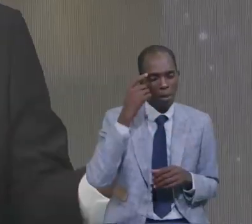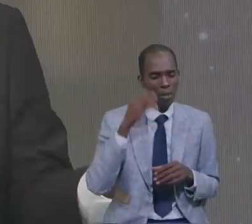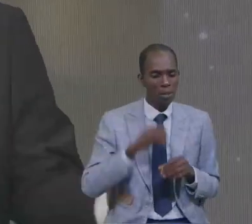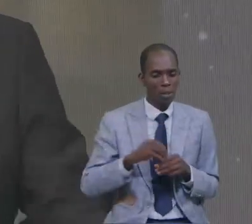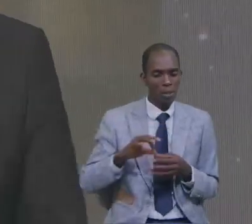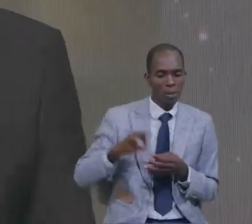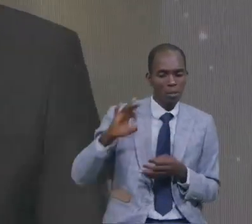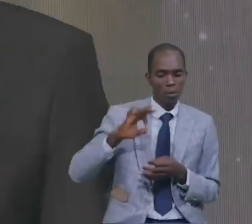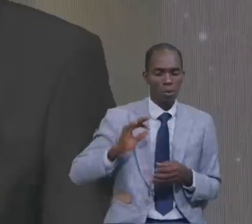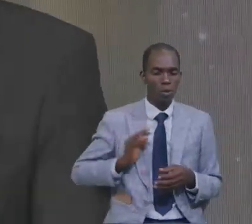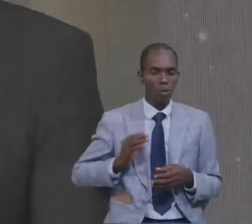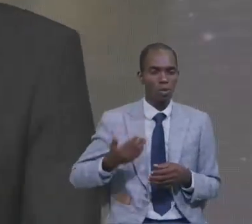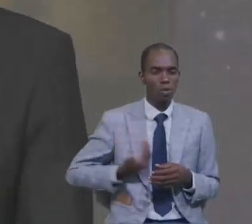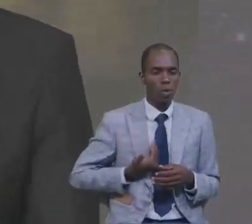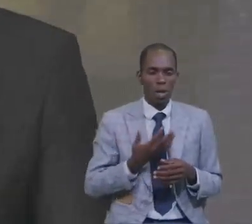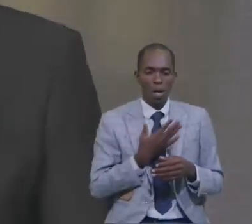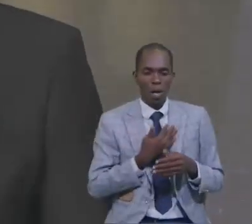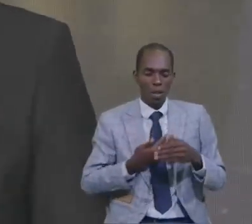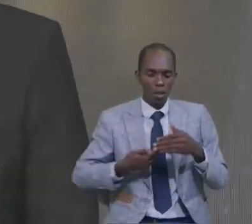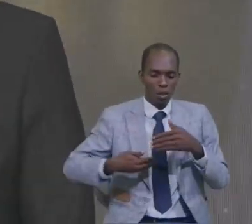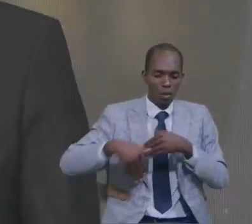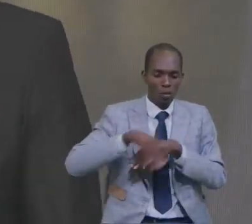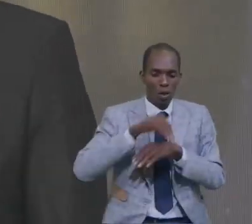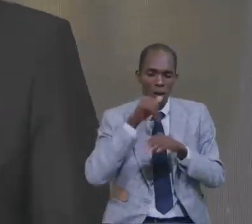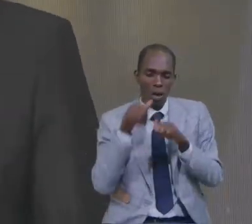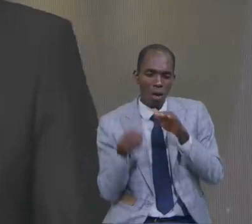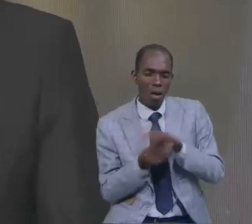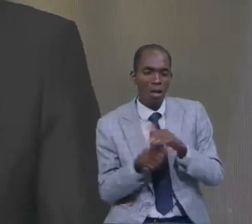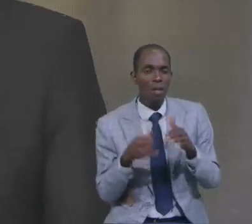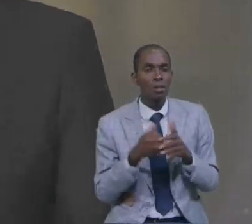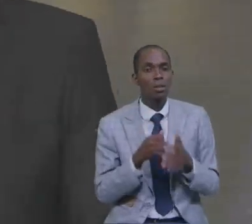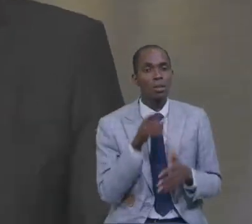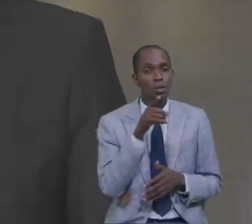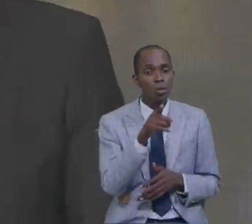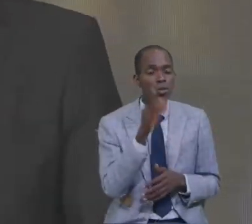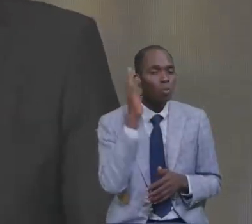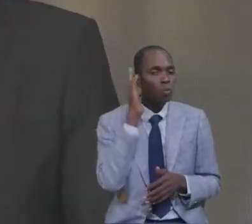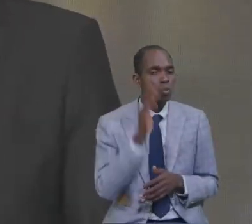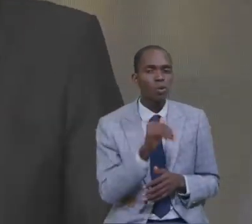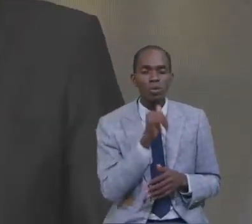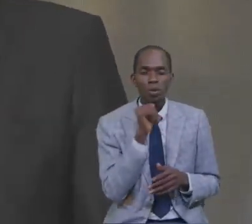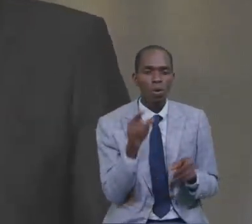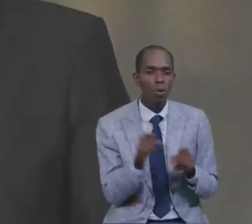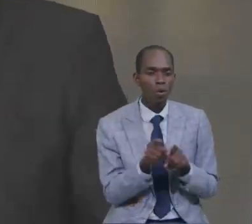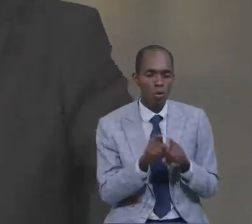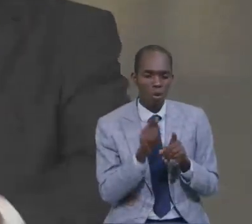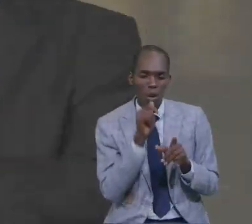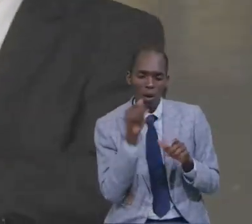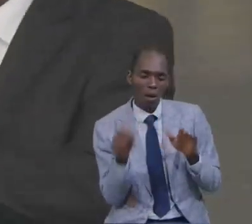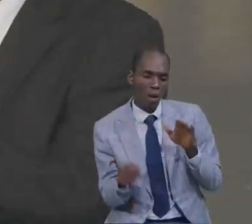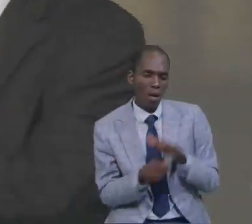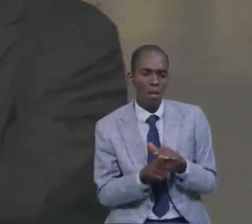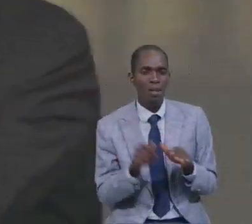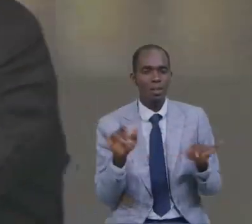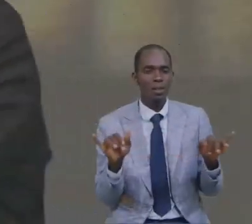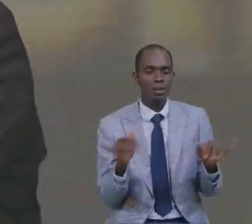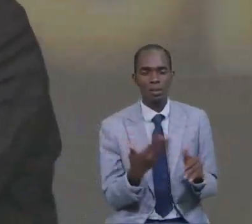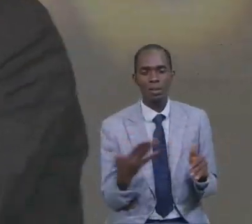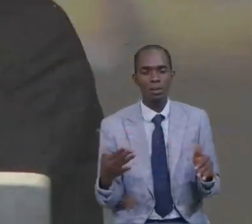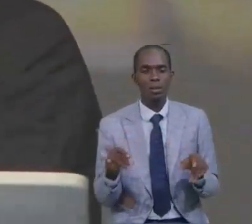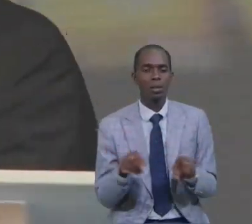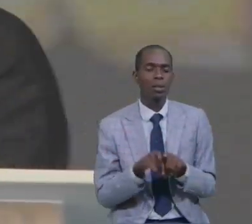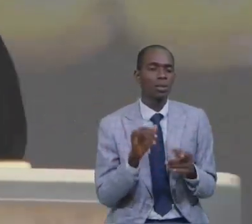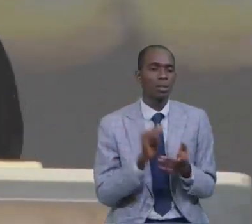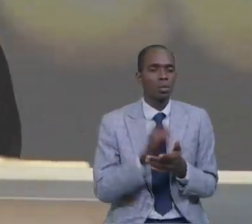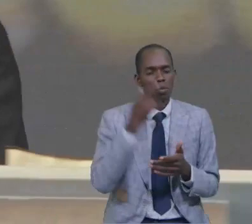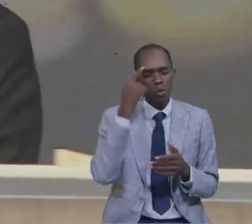like that, because everything is transparent. You're saved, you're sanctified, and he has given